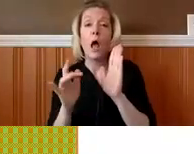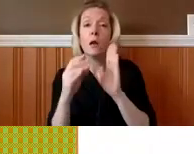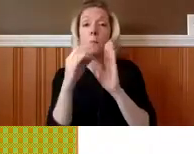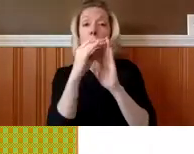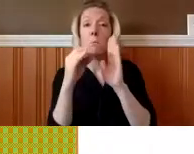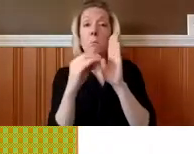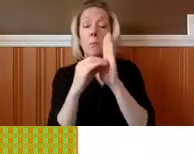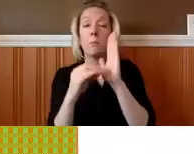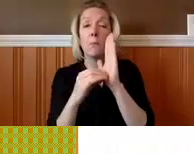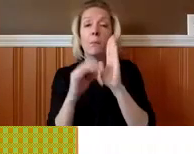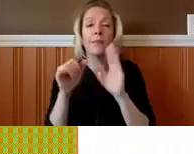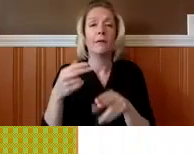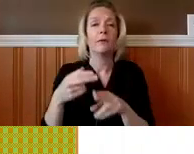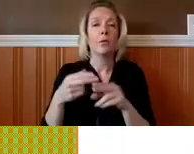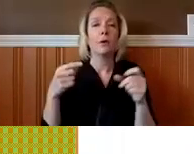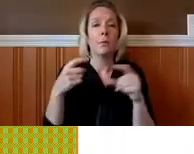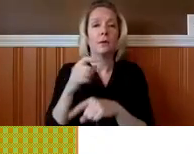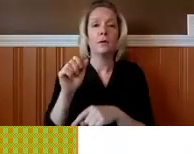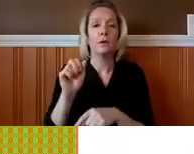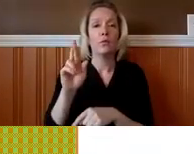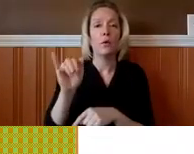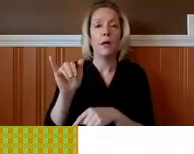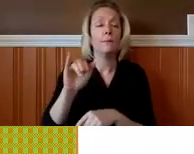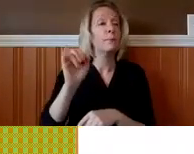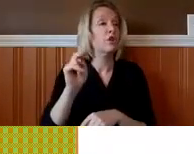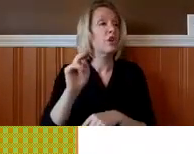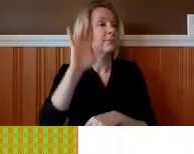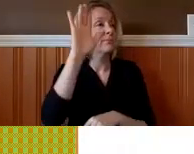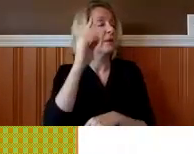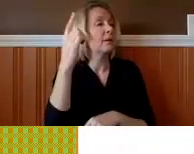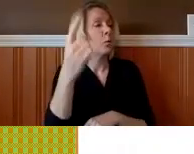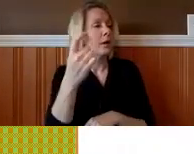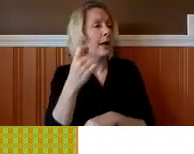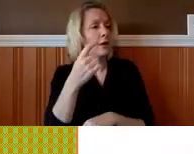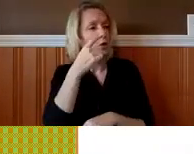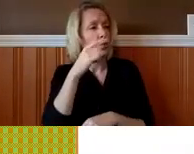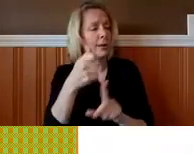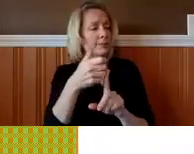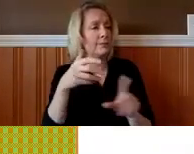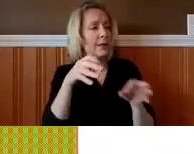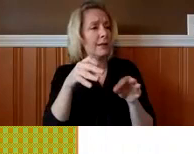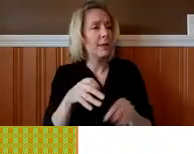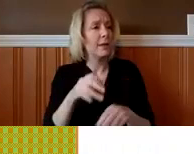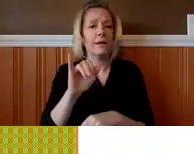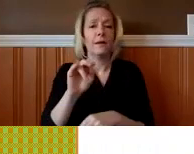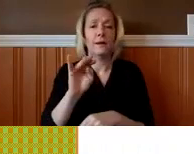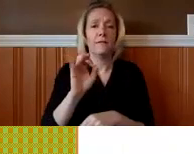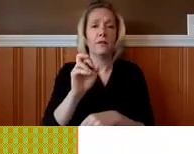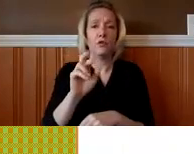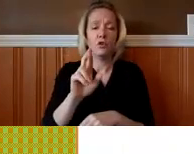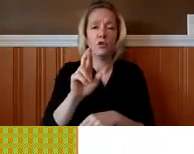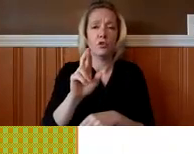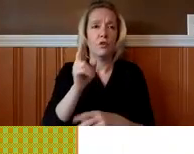the area of complexity. Hey, Becky. Mm-hmm. We had a question. Could you explain inferior visual field first?